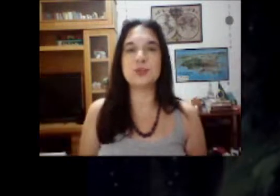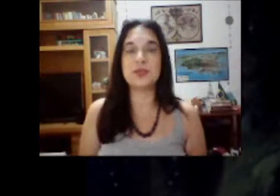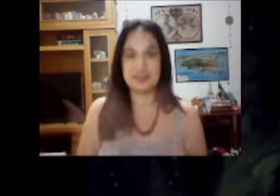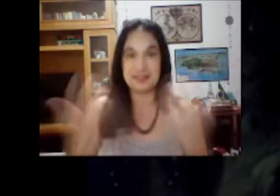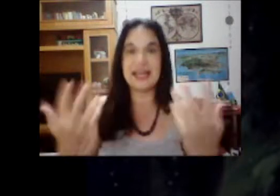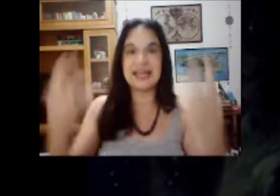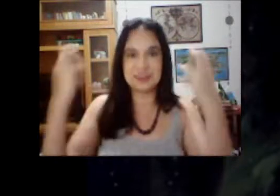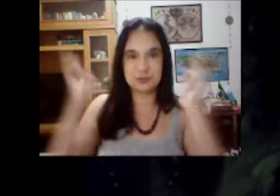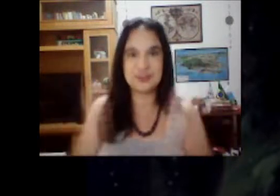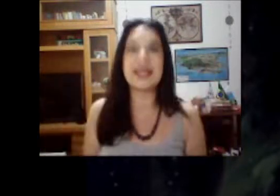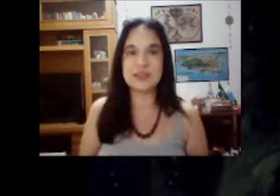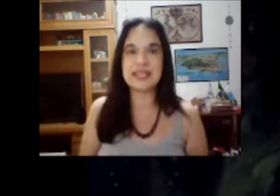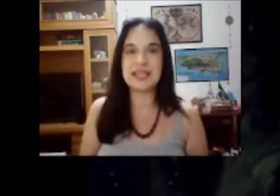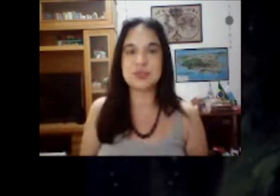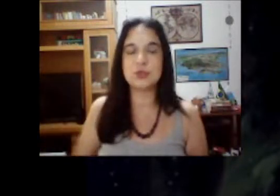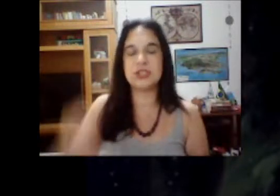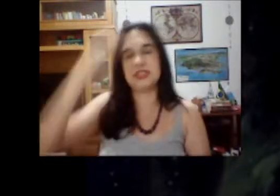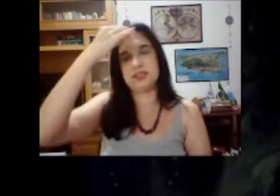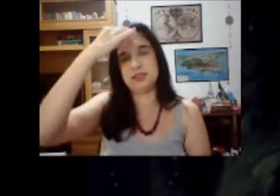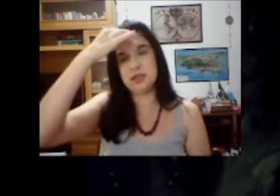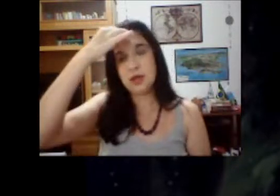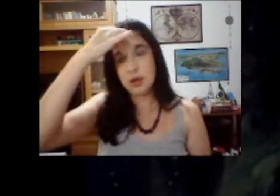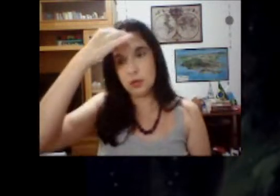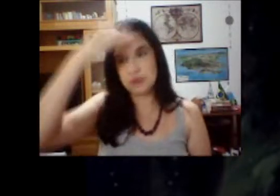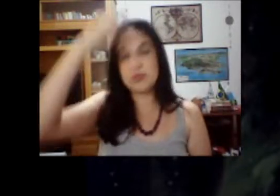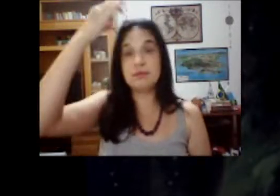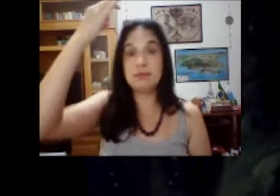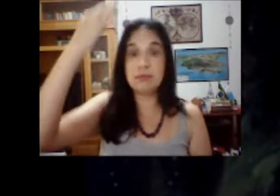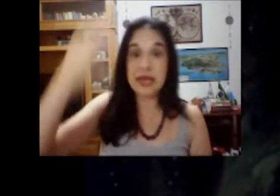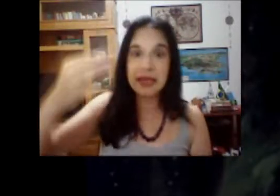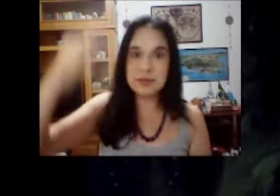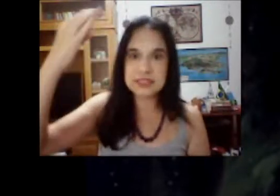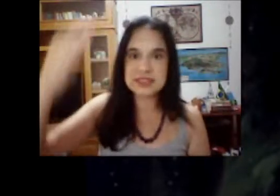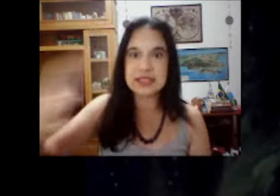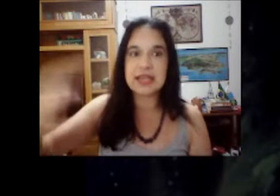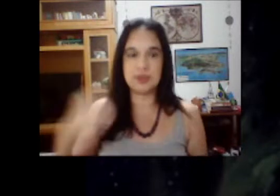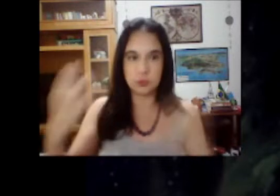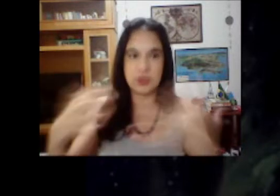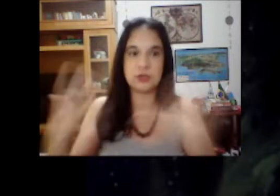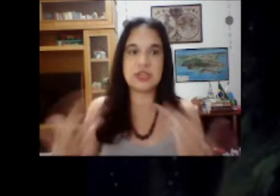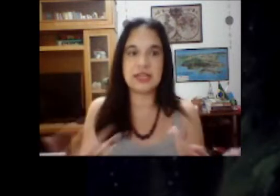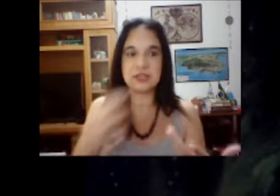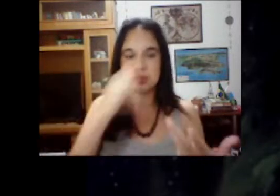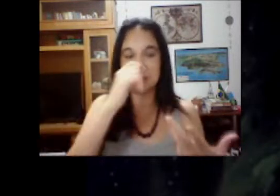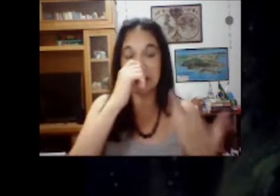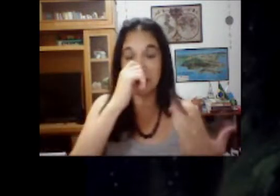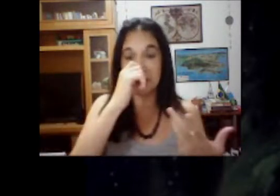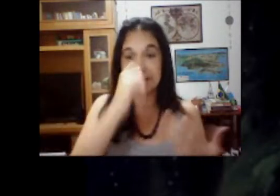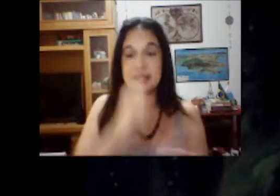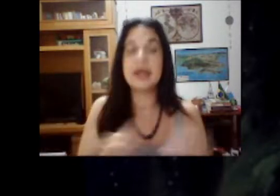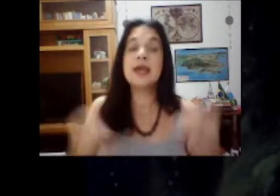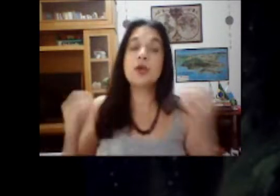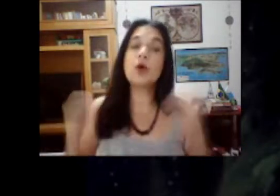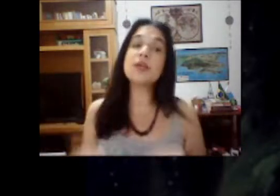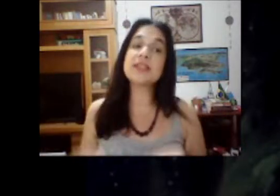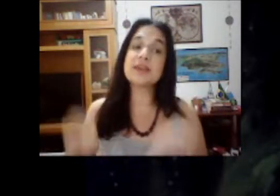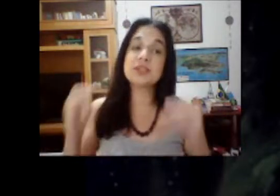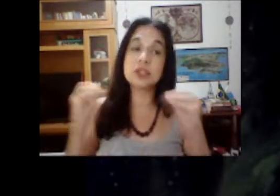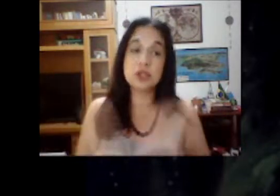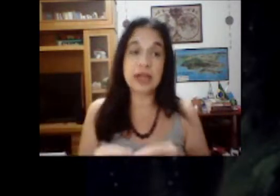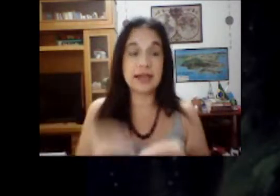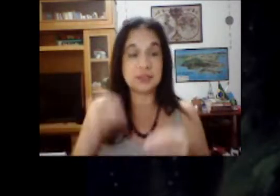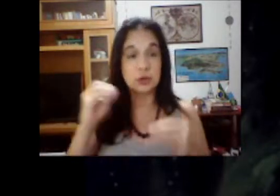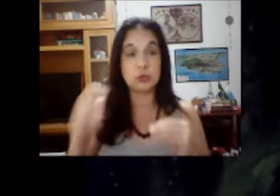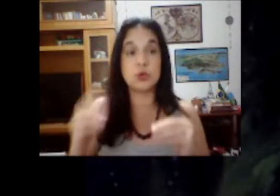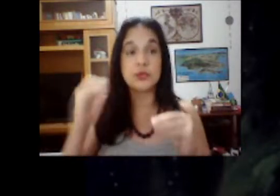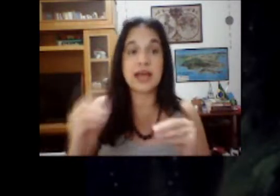at it with the eyes of nowadays, which is one of the main mistakes when you study history, I always say, you always have to